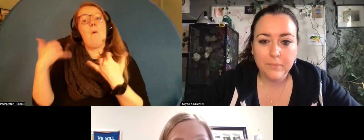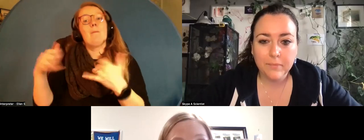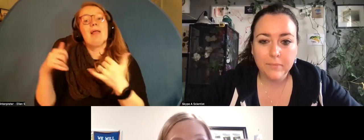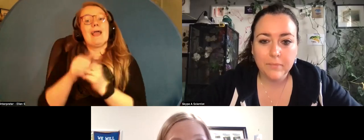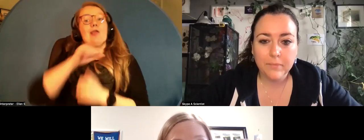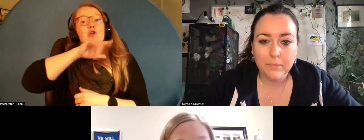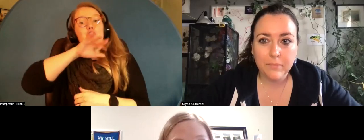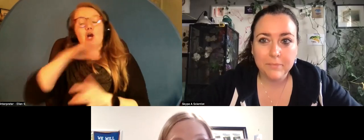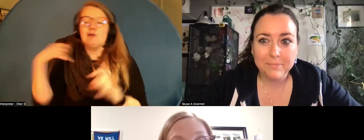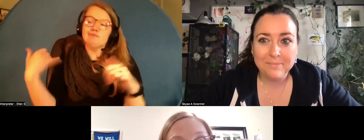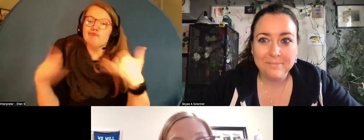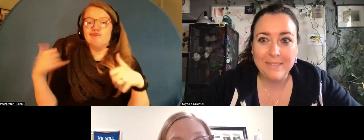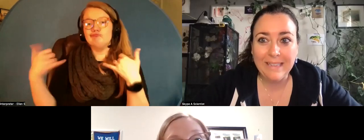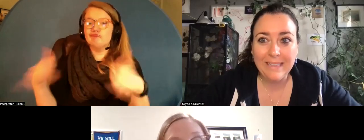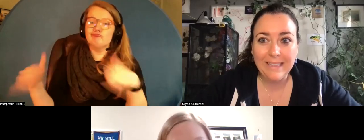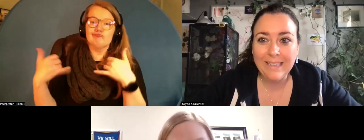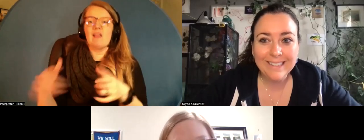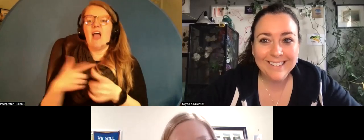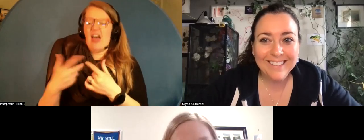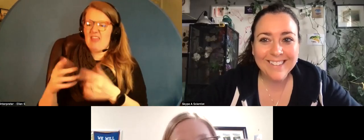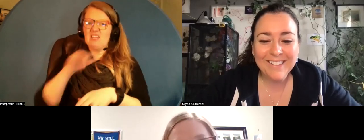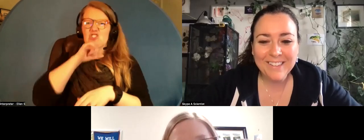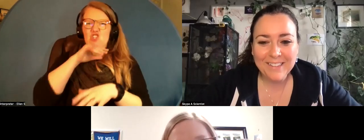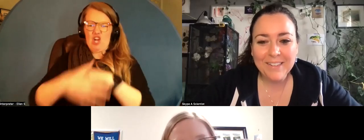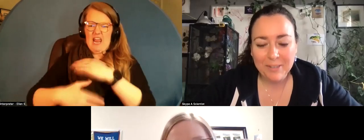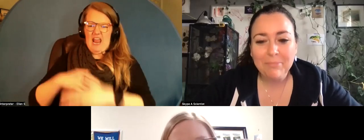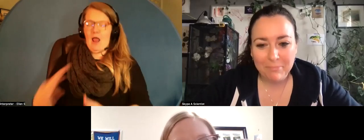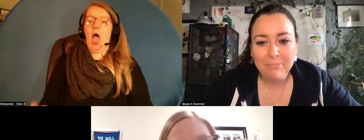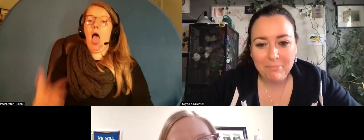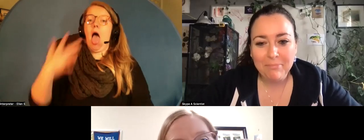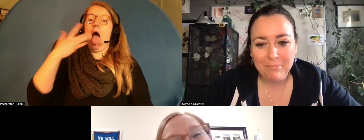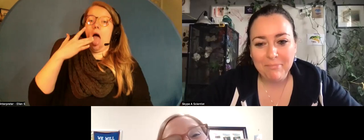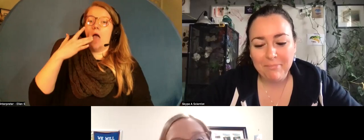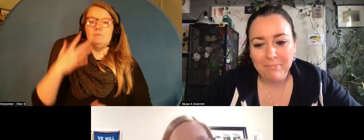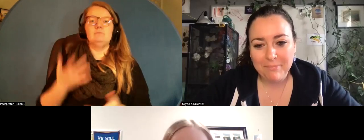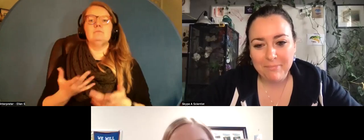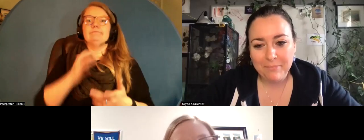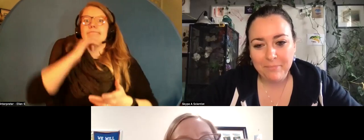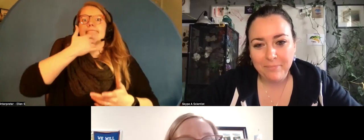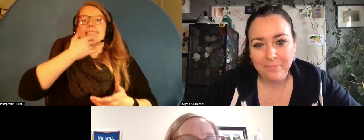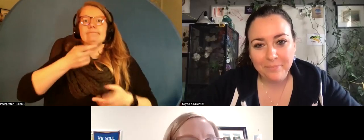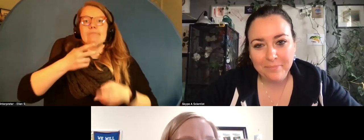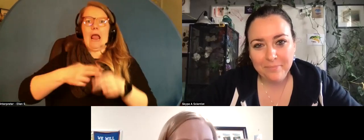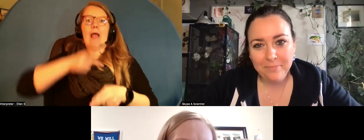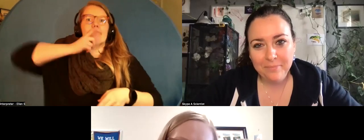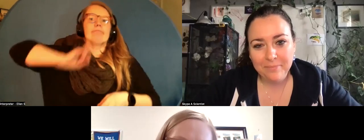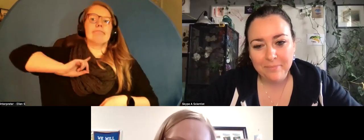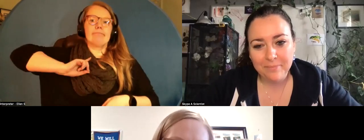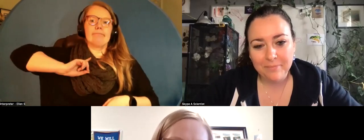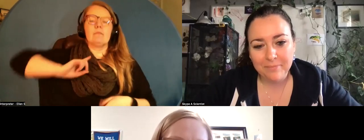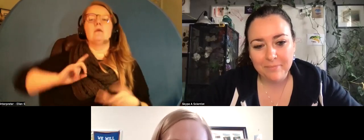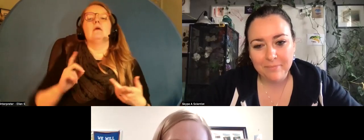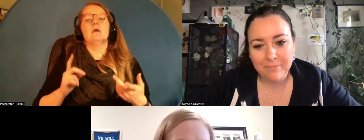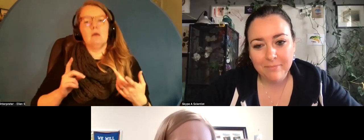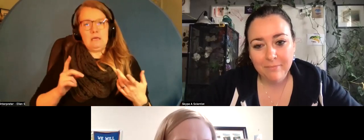and then you put your dirty hands to your mouth and you consume an egg accidentally. So yes, there are definitely ways where